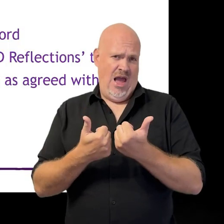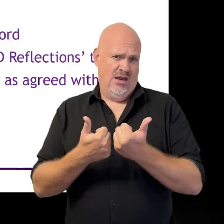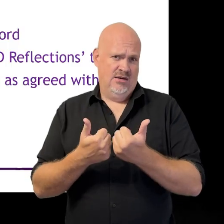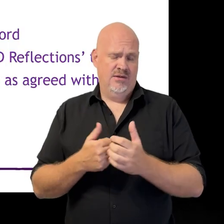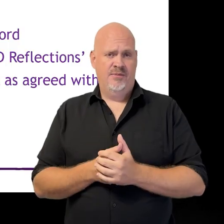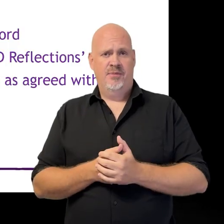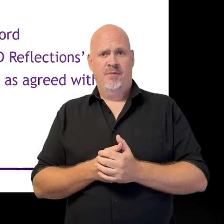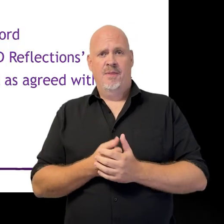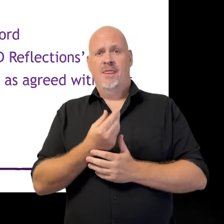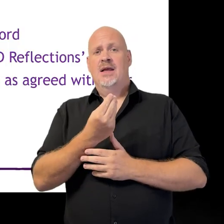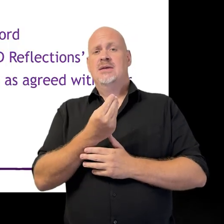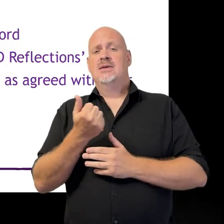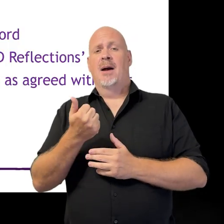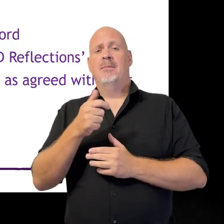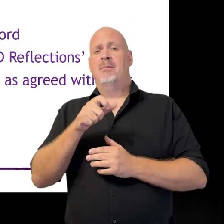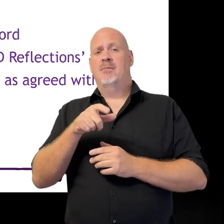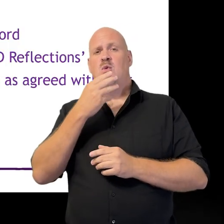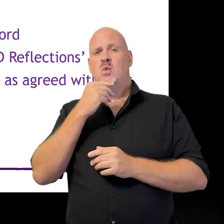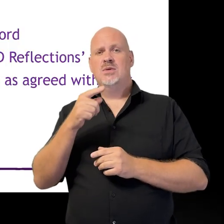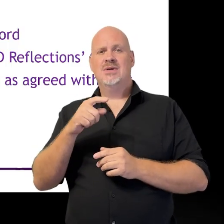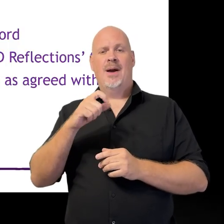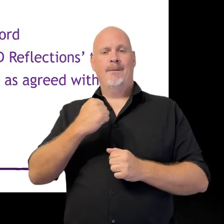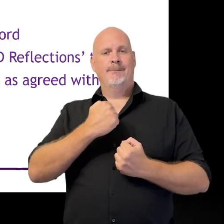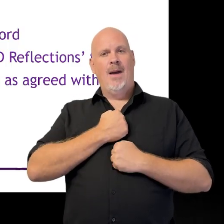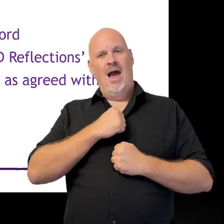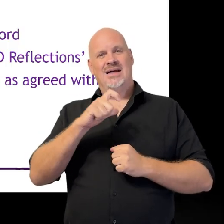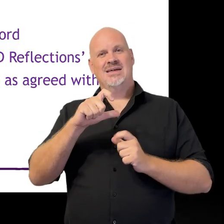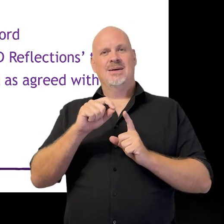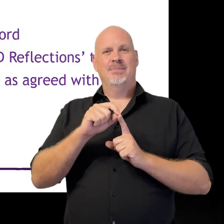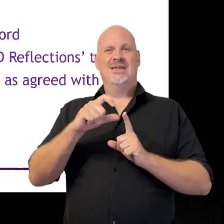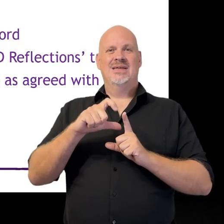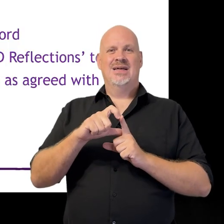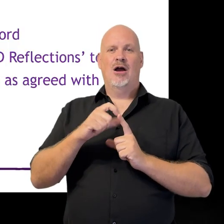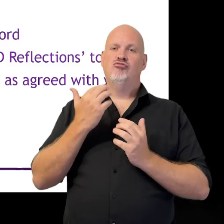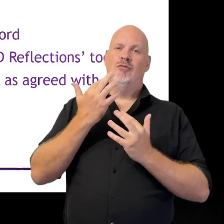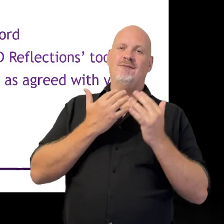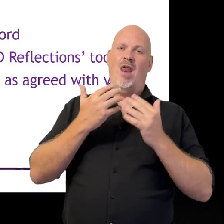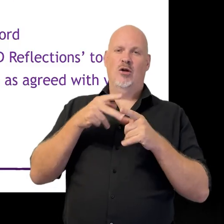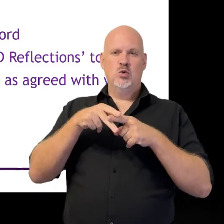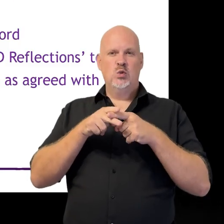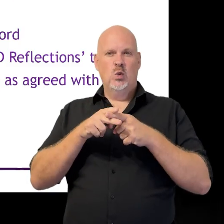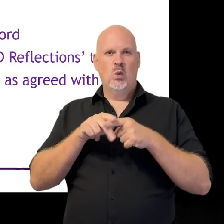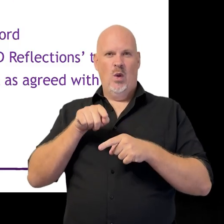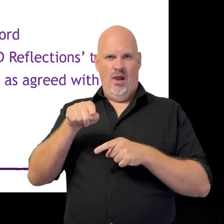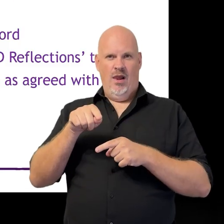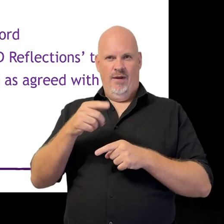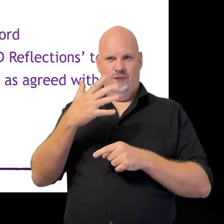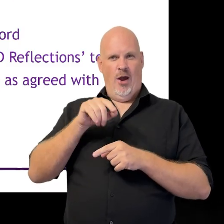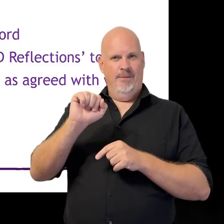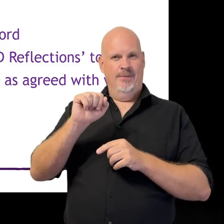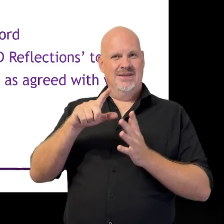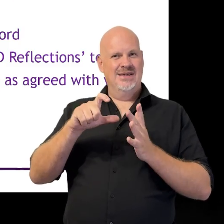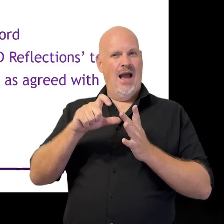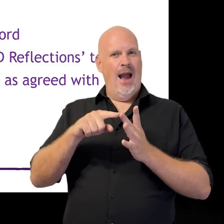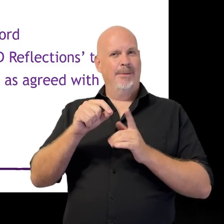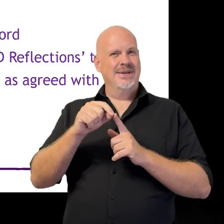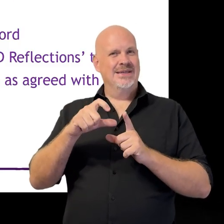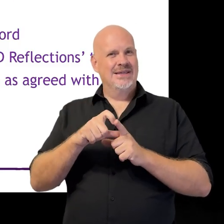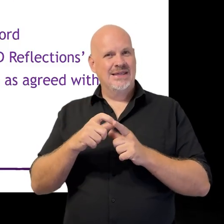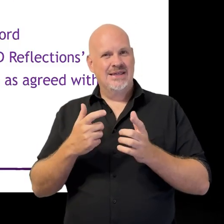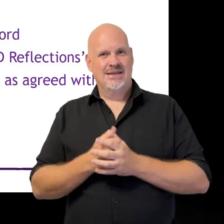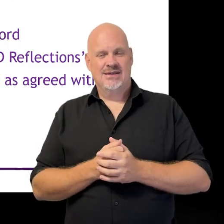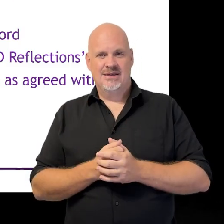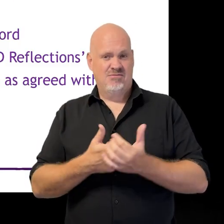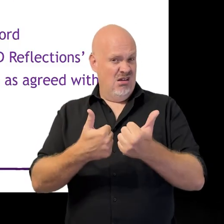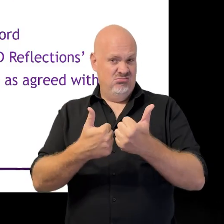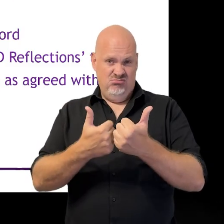how you present that CPD record. It can be any type of formal, structured CPD record. Quite often people do